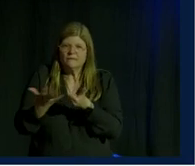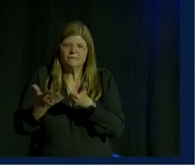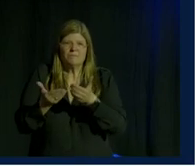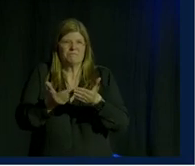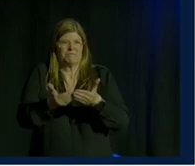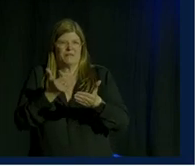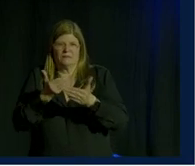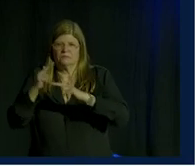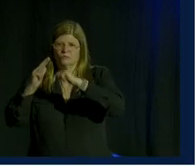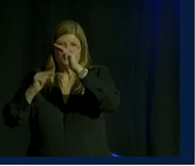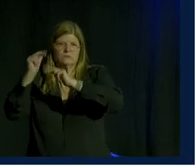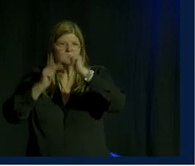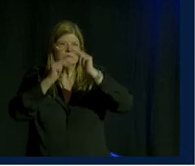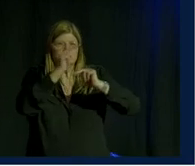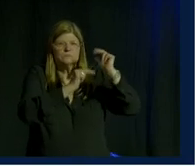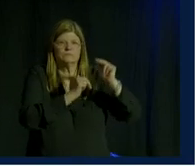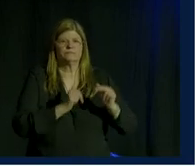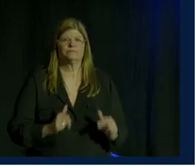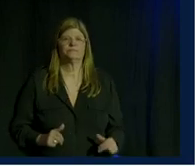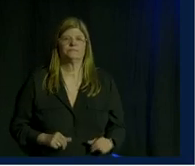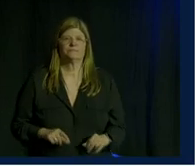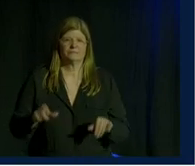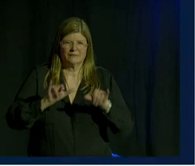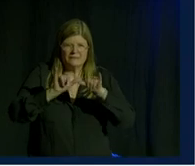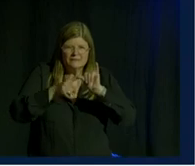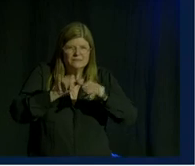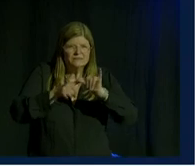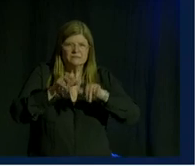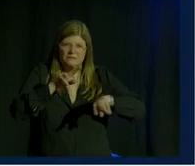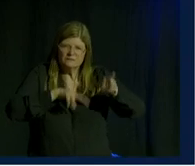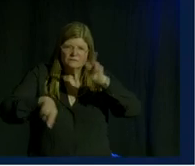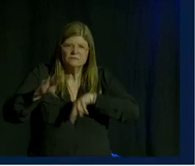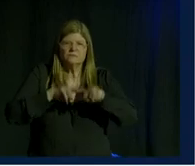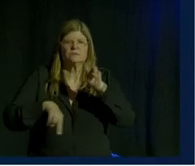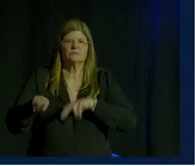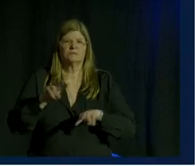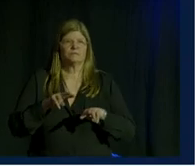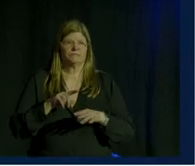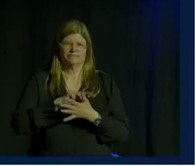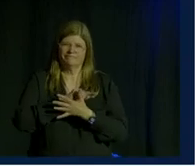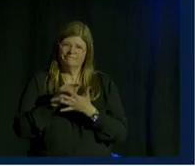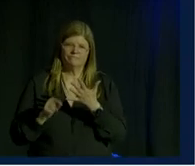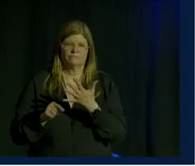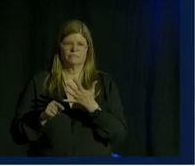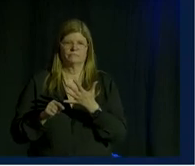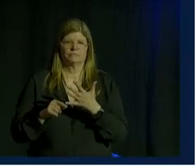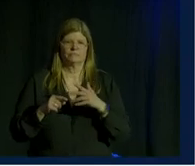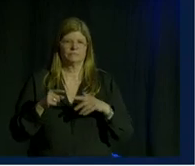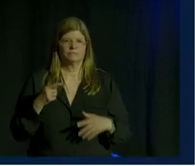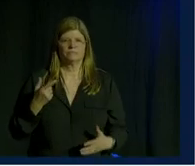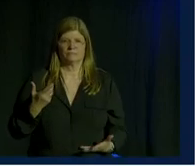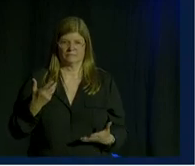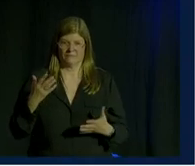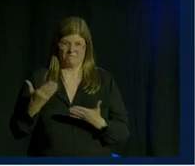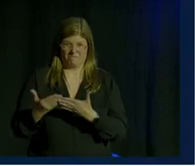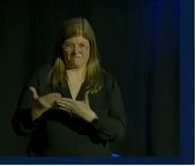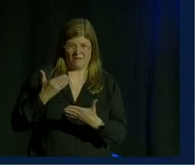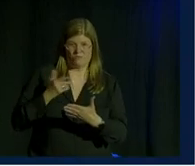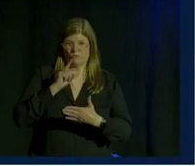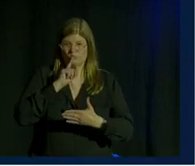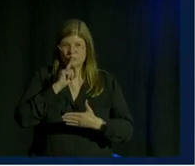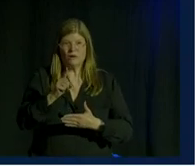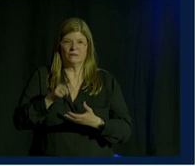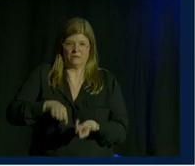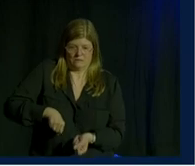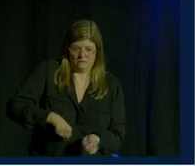benchmarking, charrettes, engineering, design, bid work, you name it, it covers it before you actually put a shovel in the ground. Now, there's another